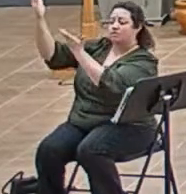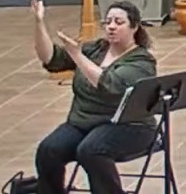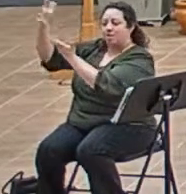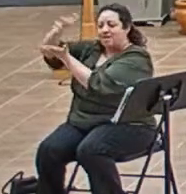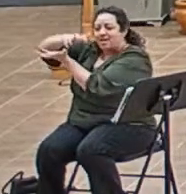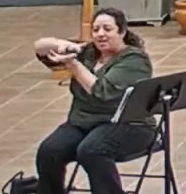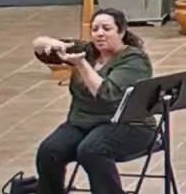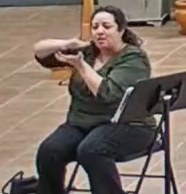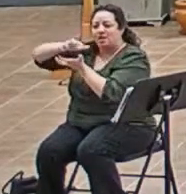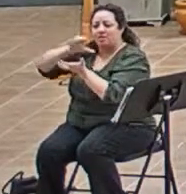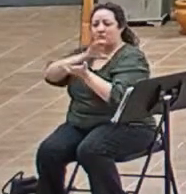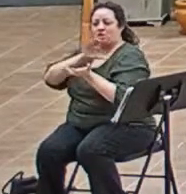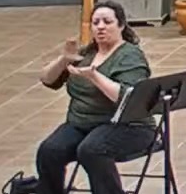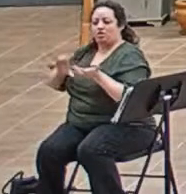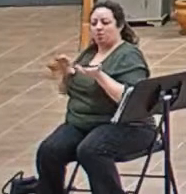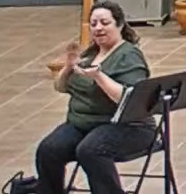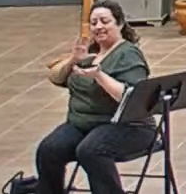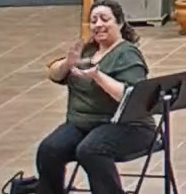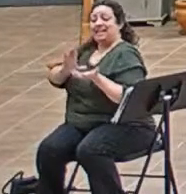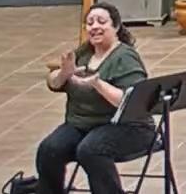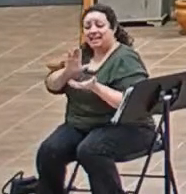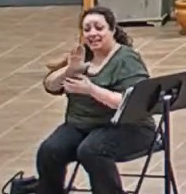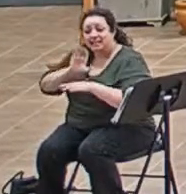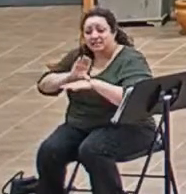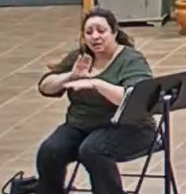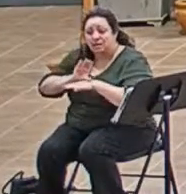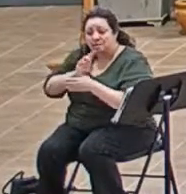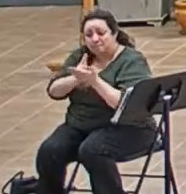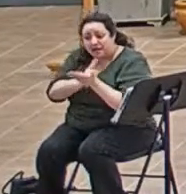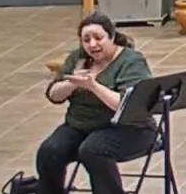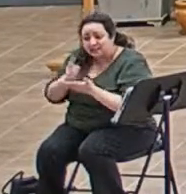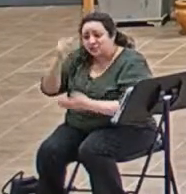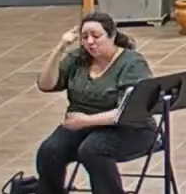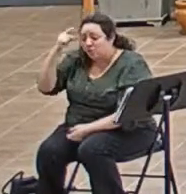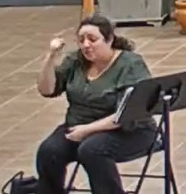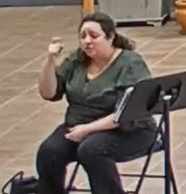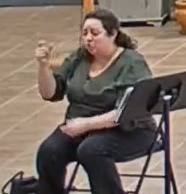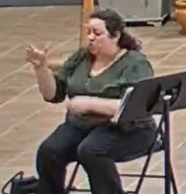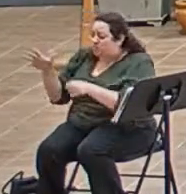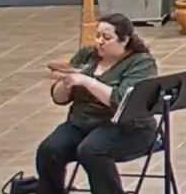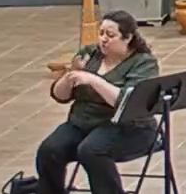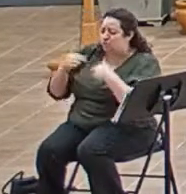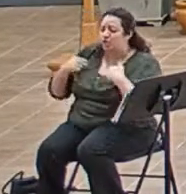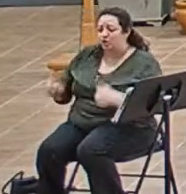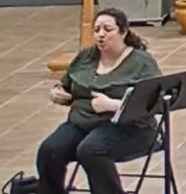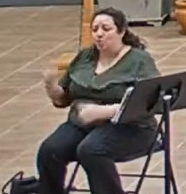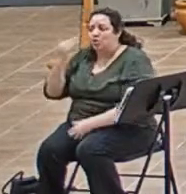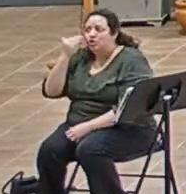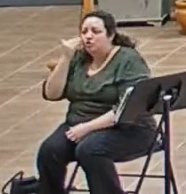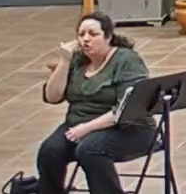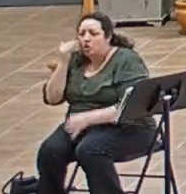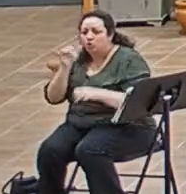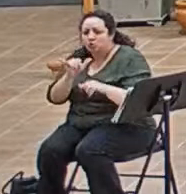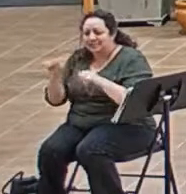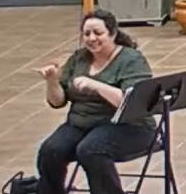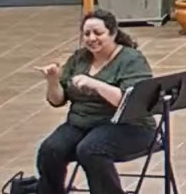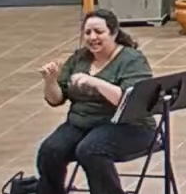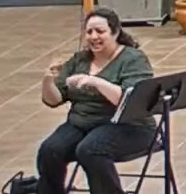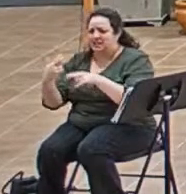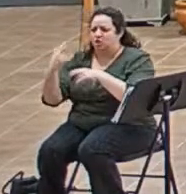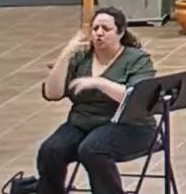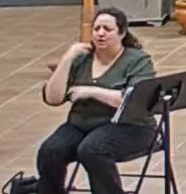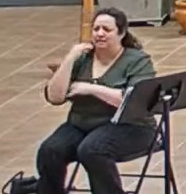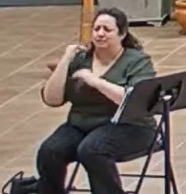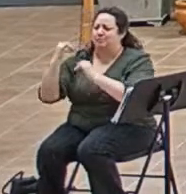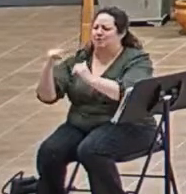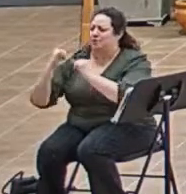mystery, who, fully human, knows what it's like to sit where you sit, feeling everything that you